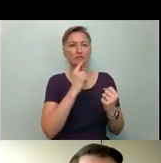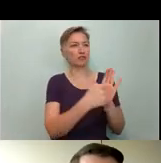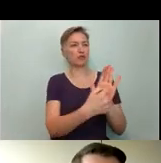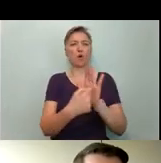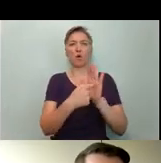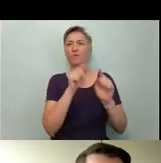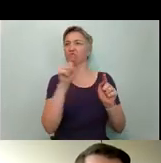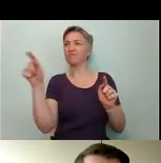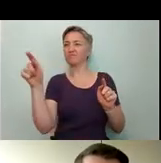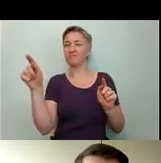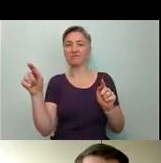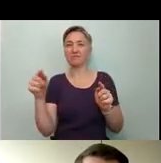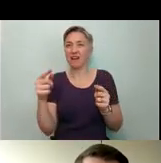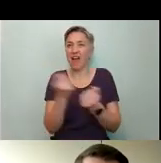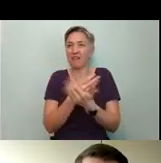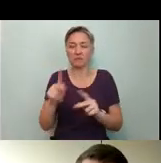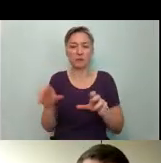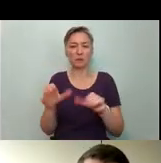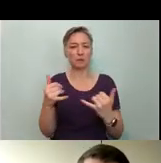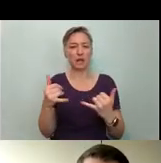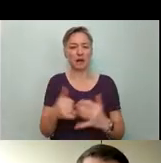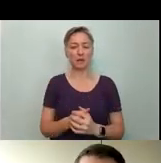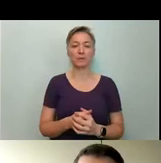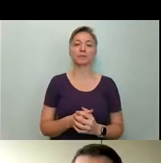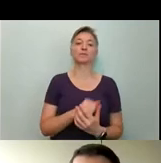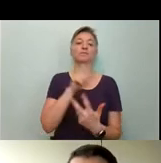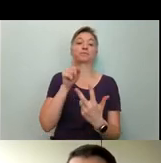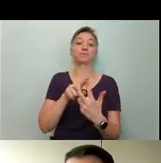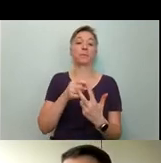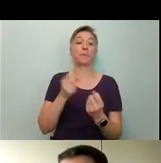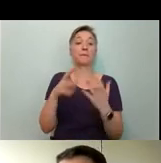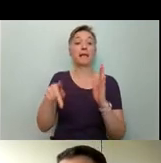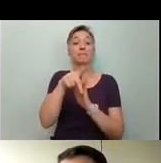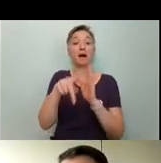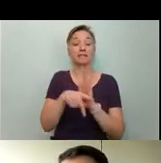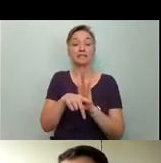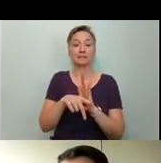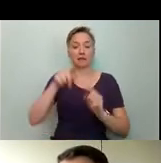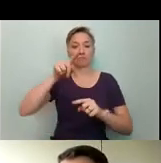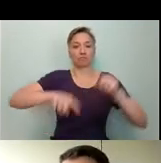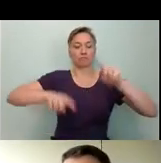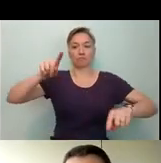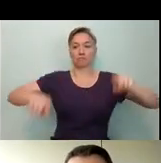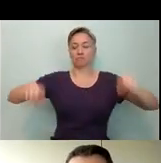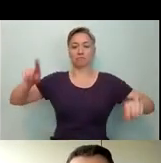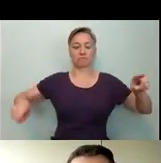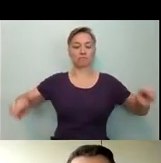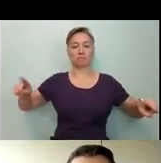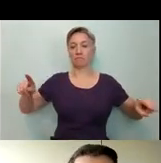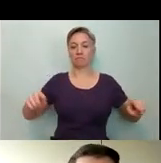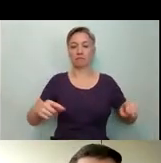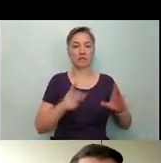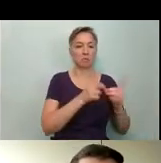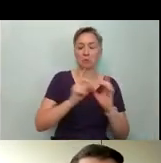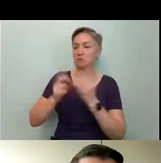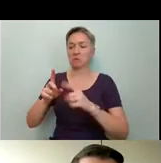today. We also have many decentralized policies, and that creates a lack of transparency. I think one